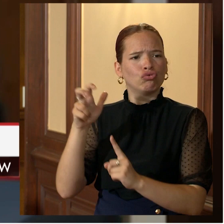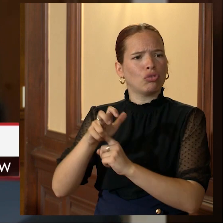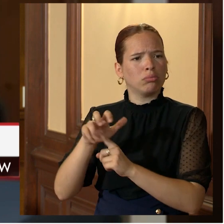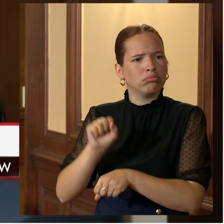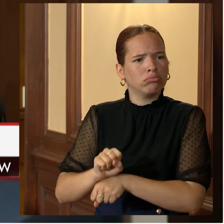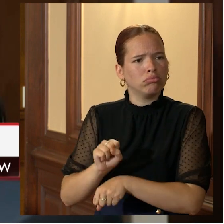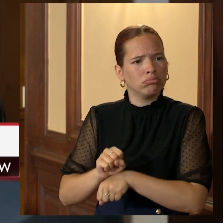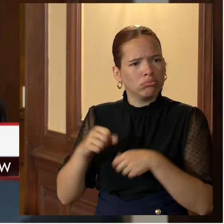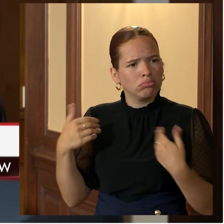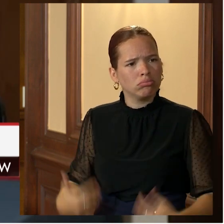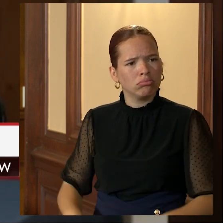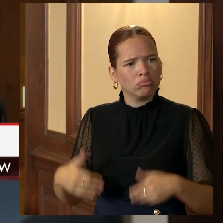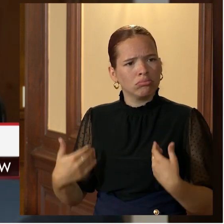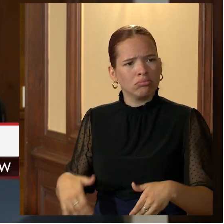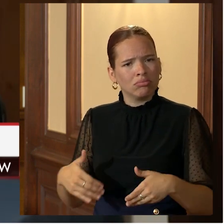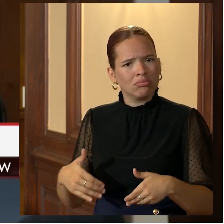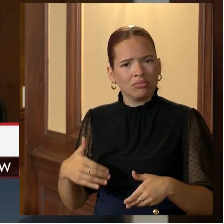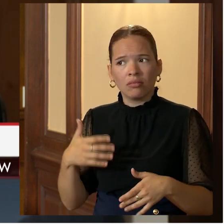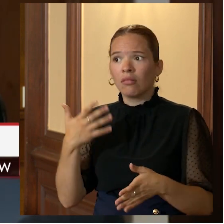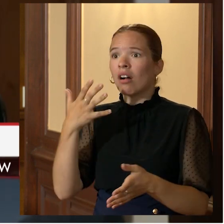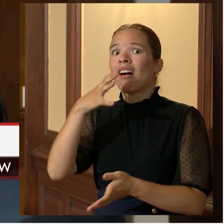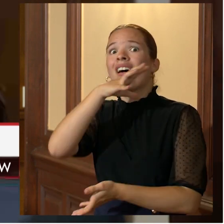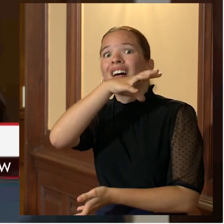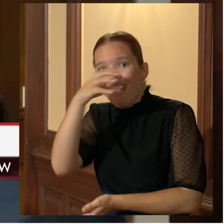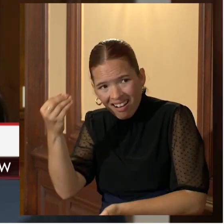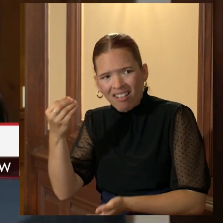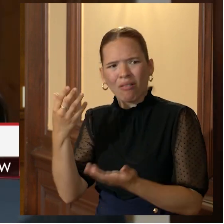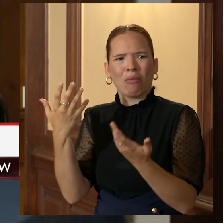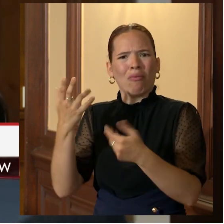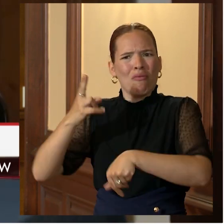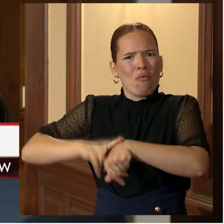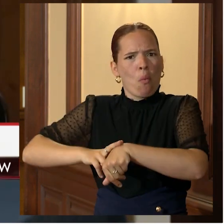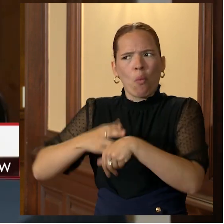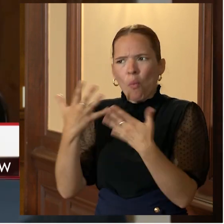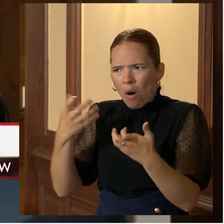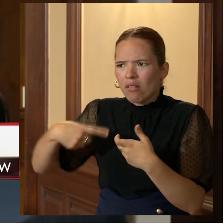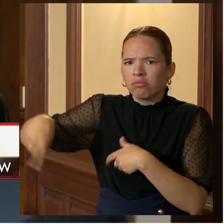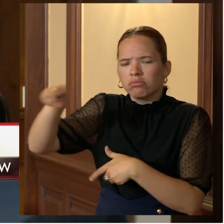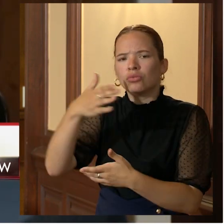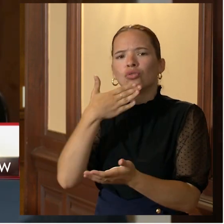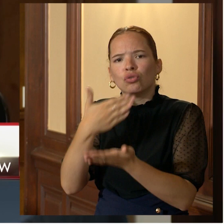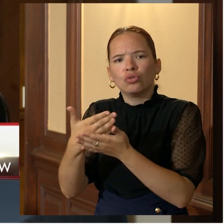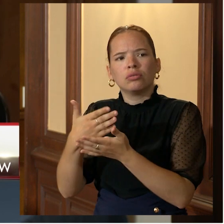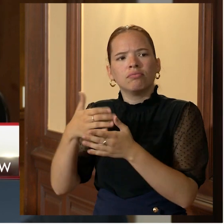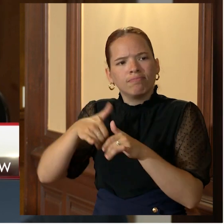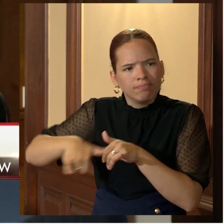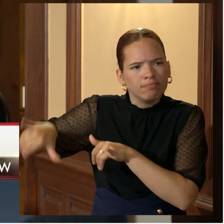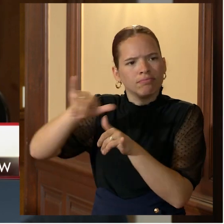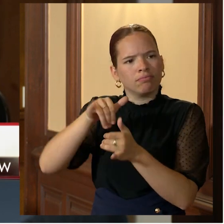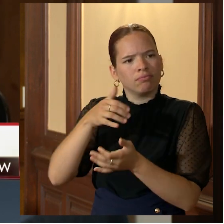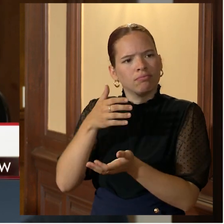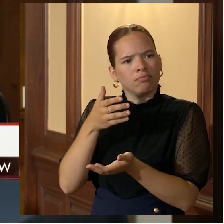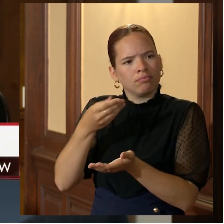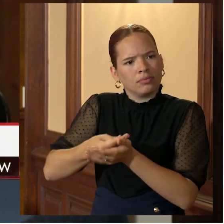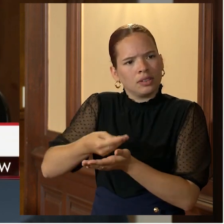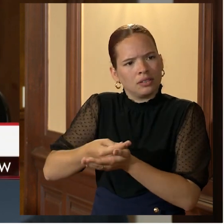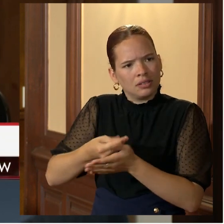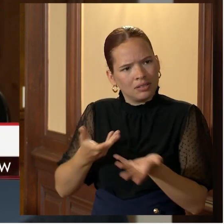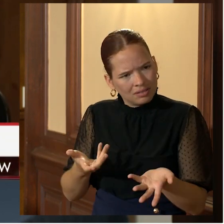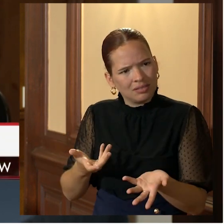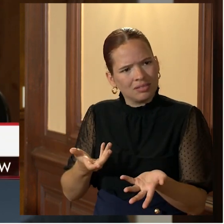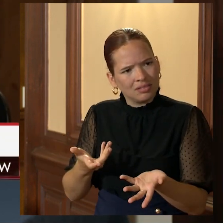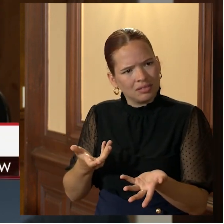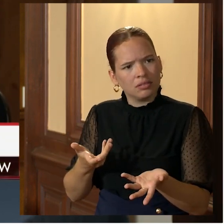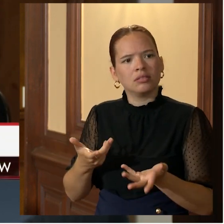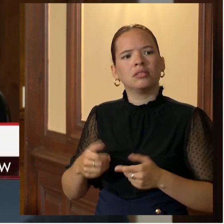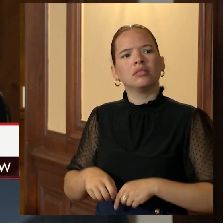the mission statement of being the U.S. representative is amplify the fight for D.C. statehood, whether it's in D.C., whether it's outside of